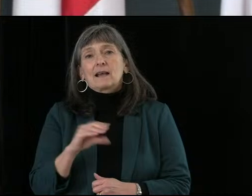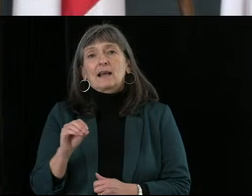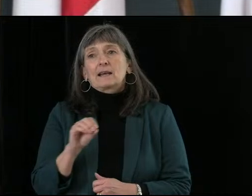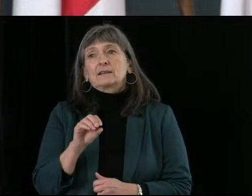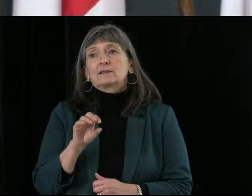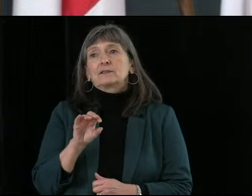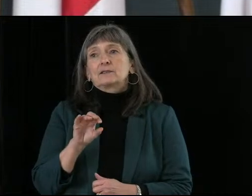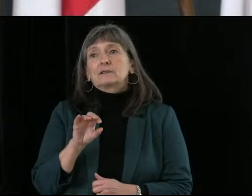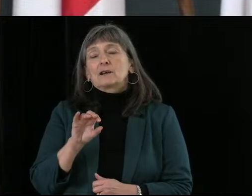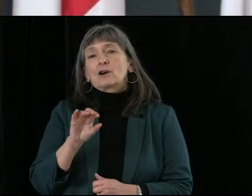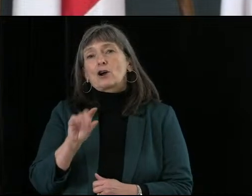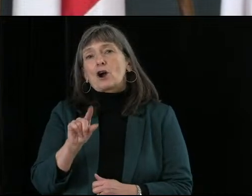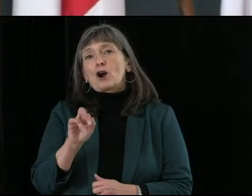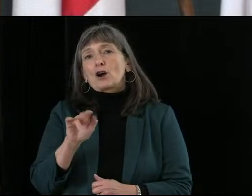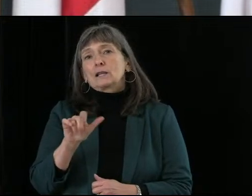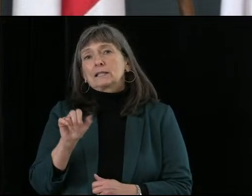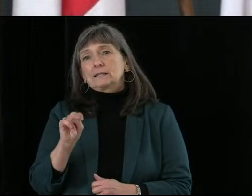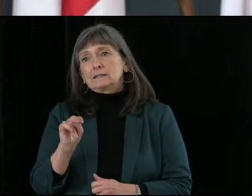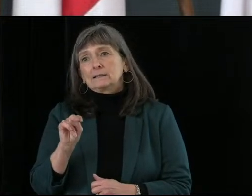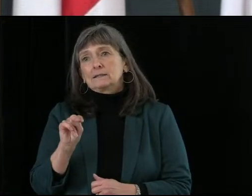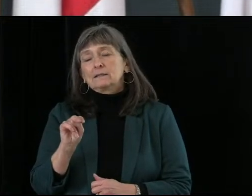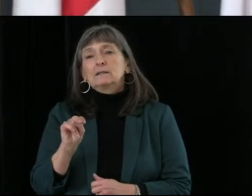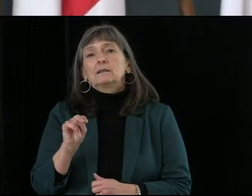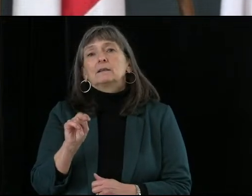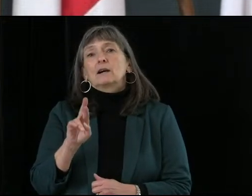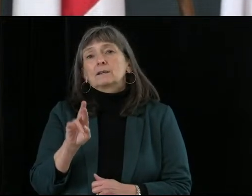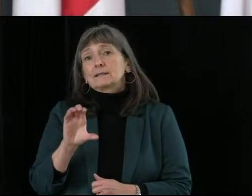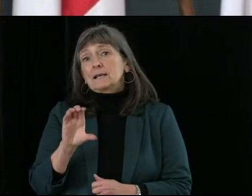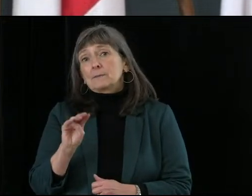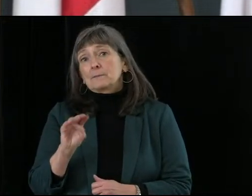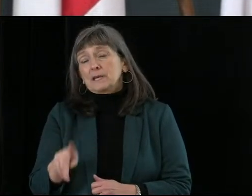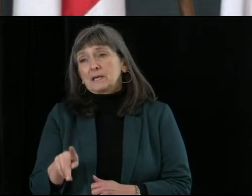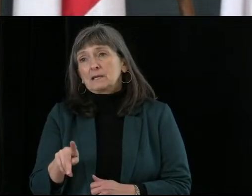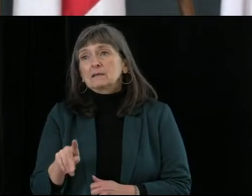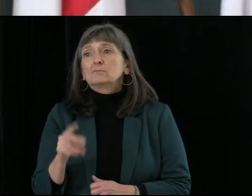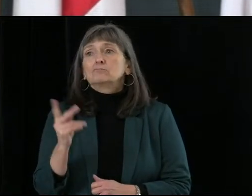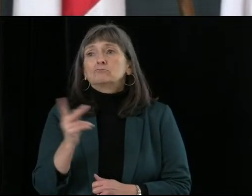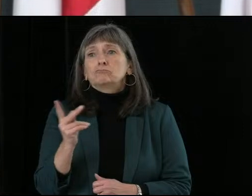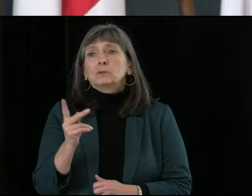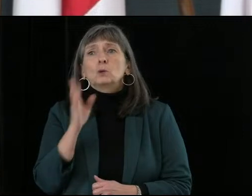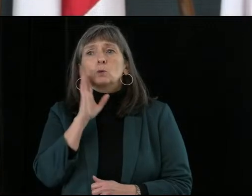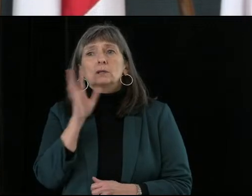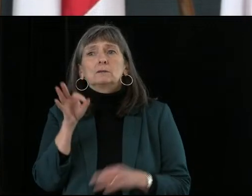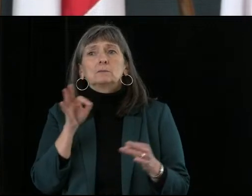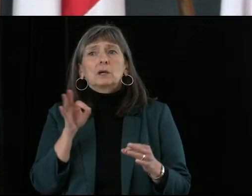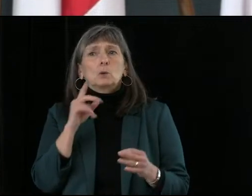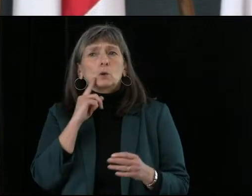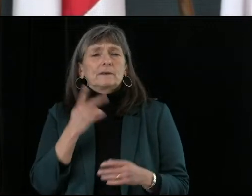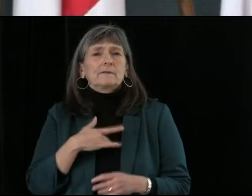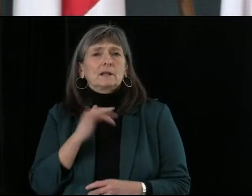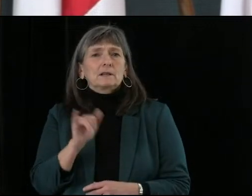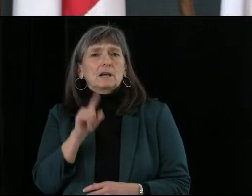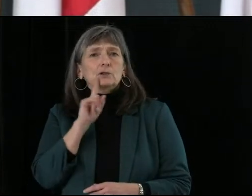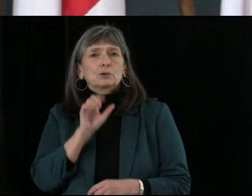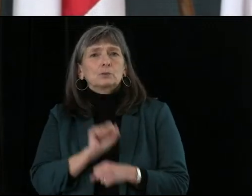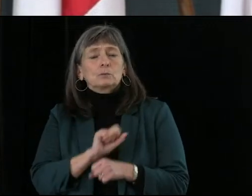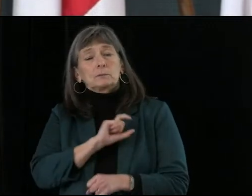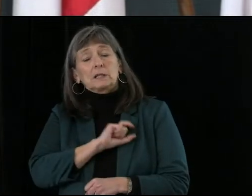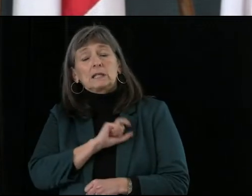share with us what it's like to work on the front lines when it comes to intimate partner violence.